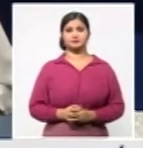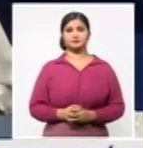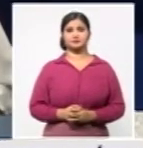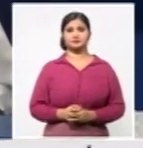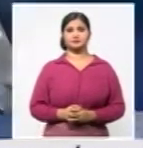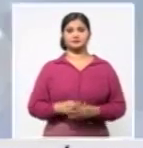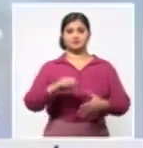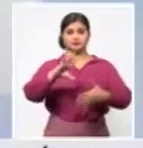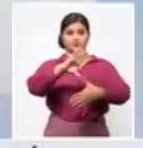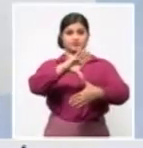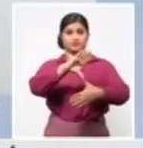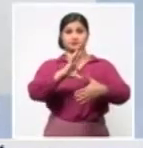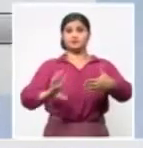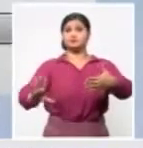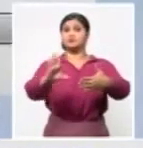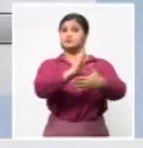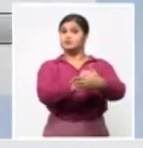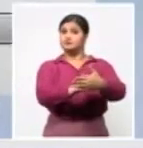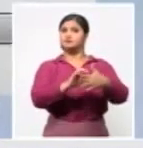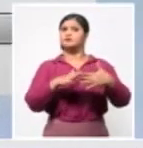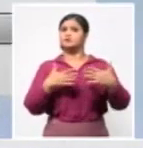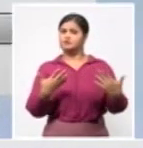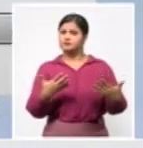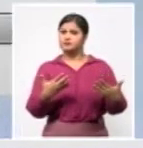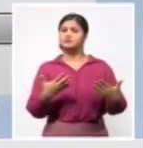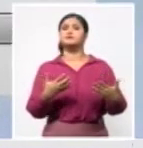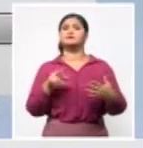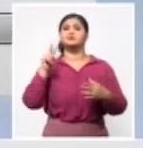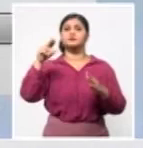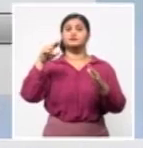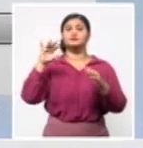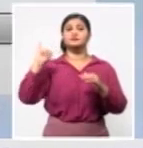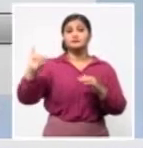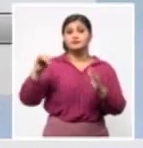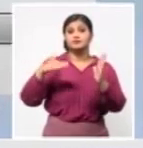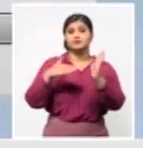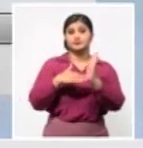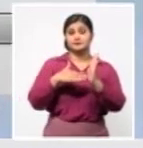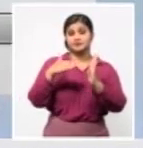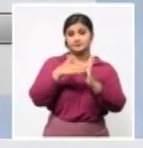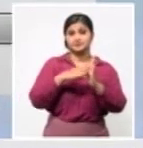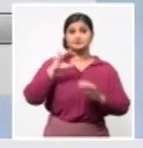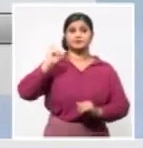3,103 people died in the region yesterday of COVID-19, for a total of